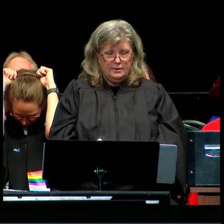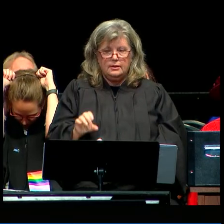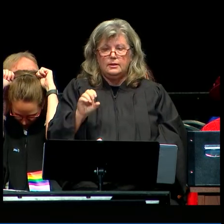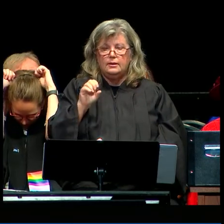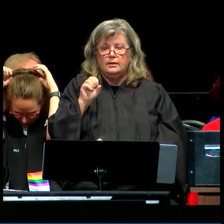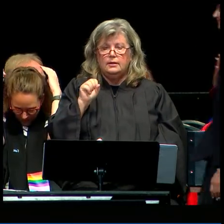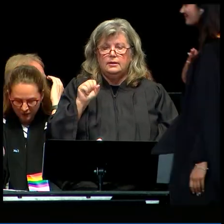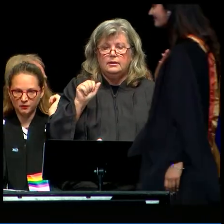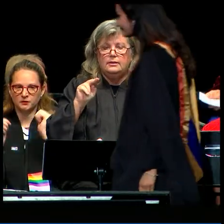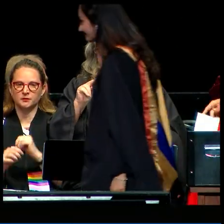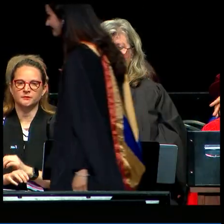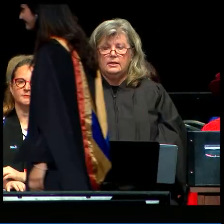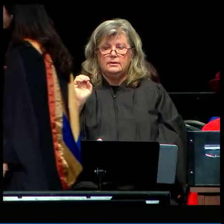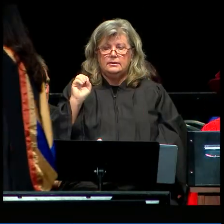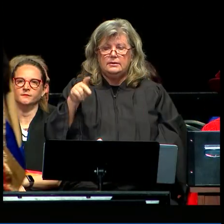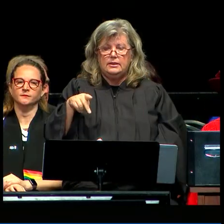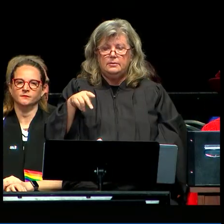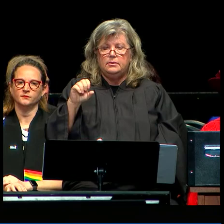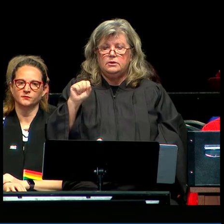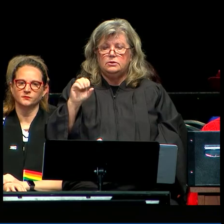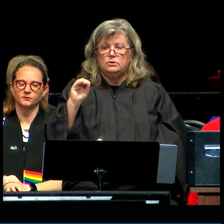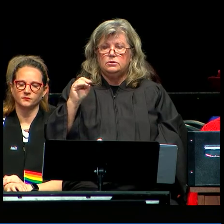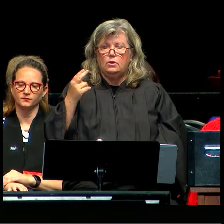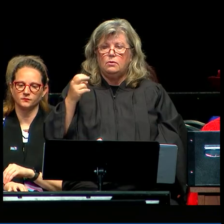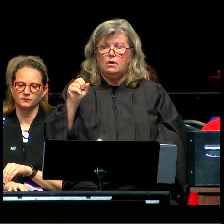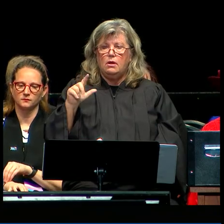Sandeep Sohal.